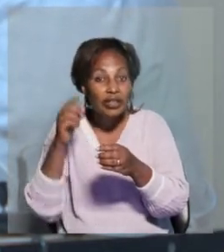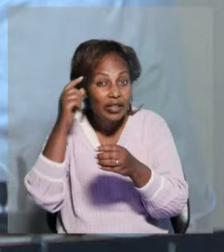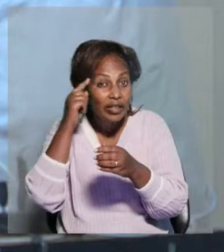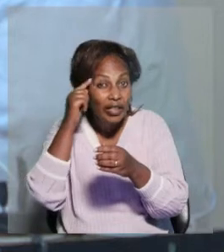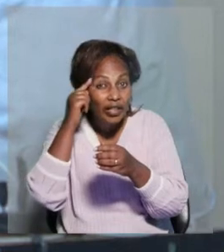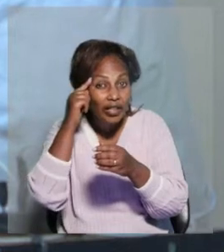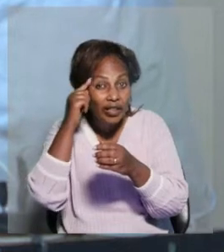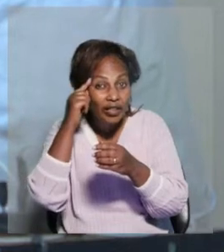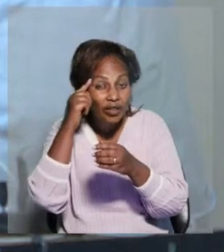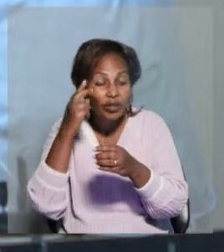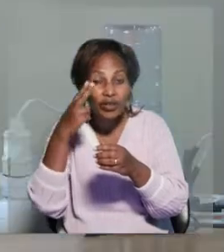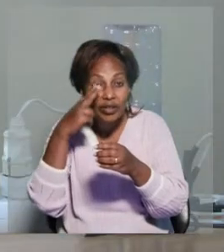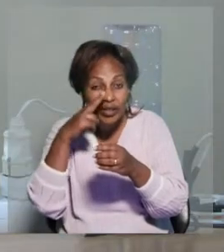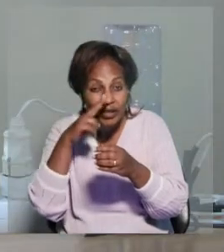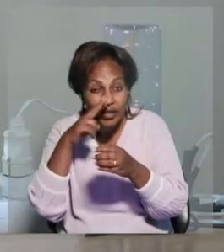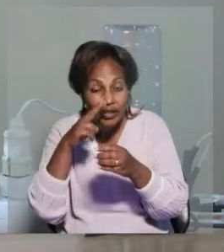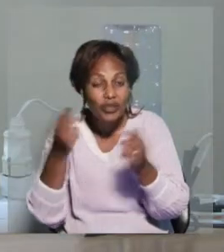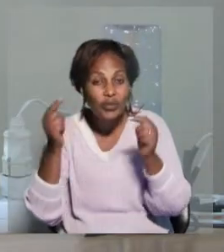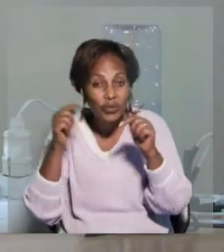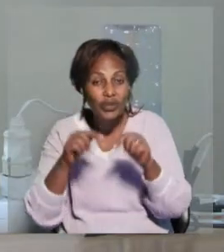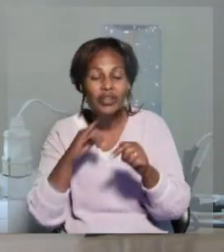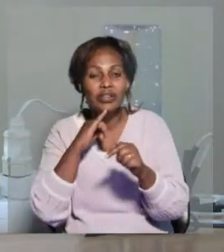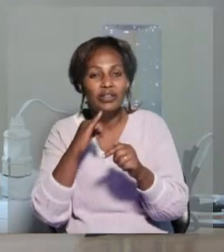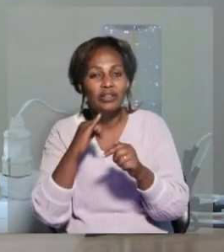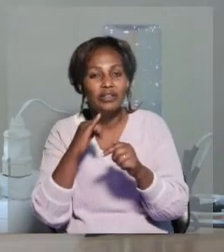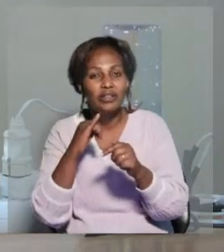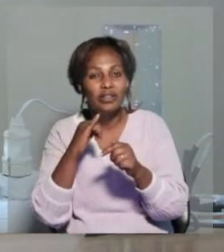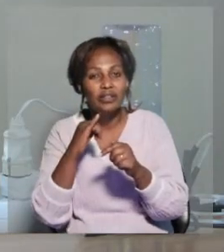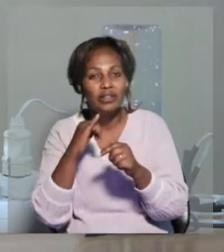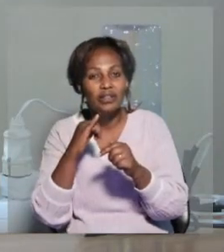to see today is